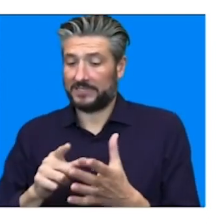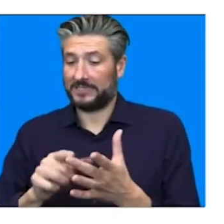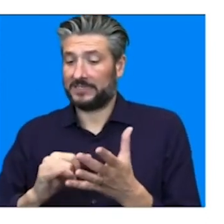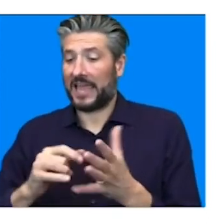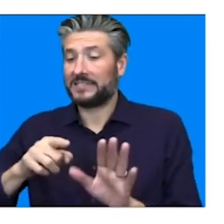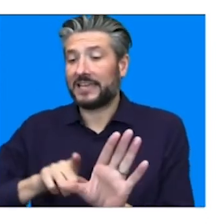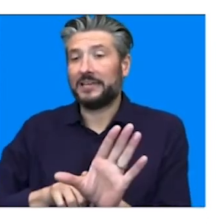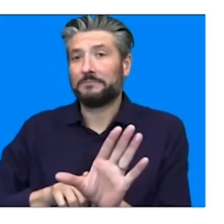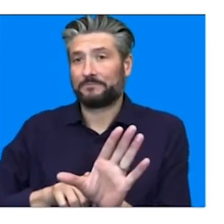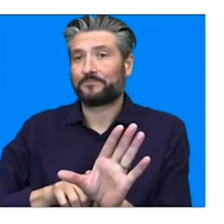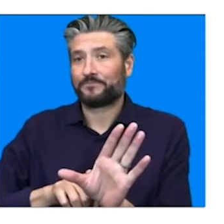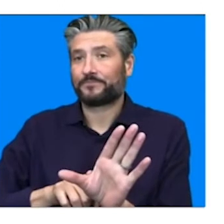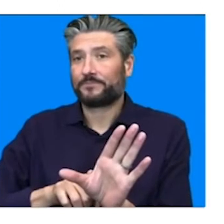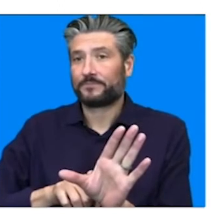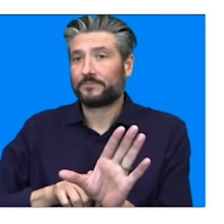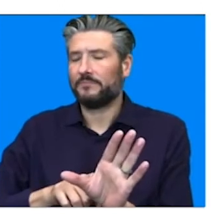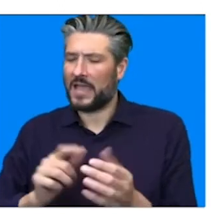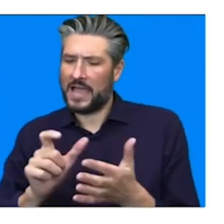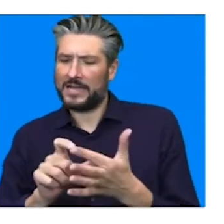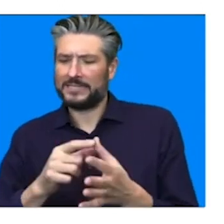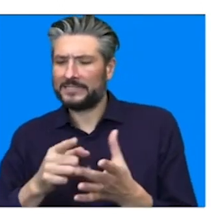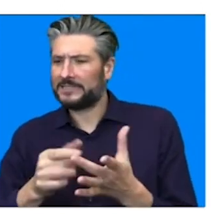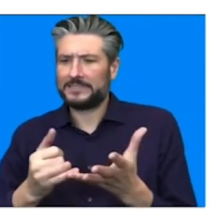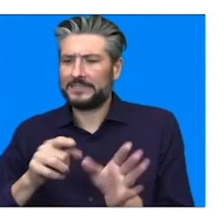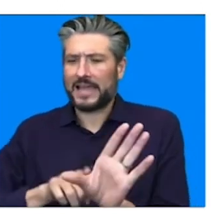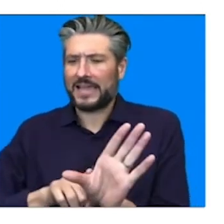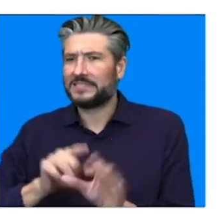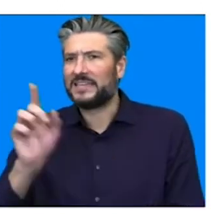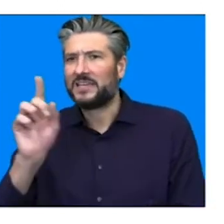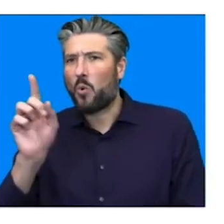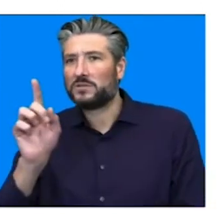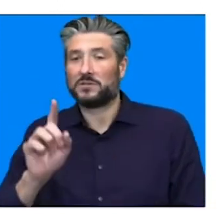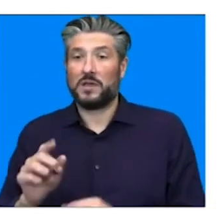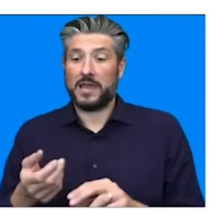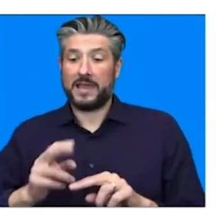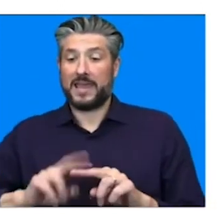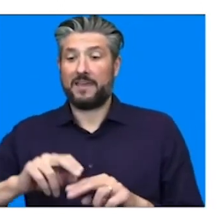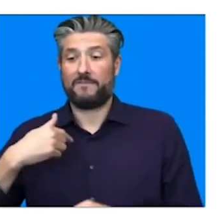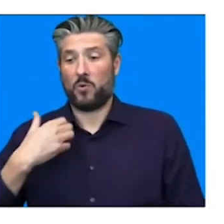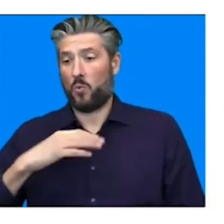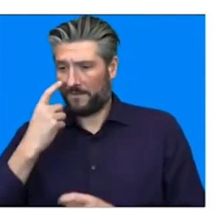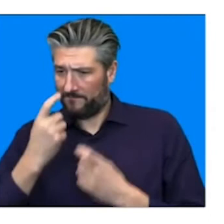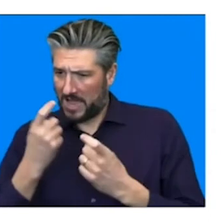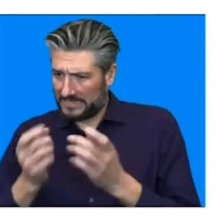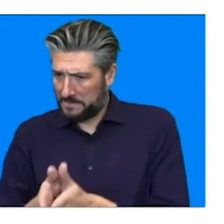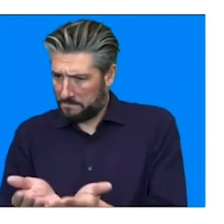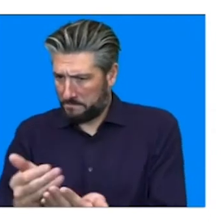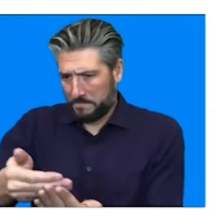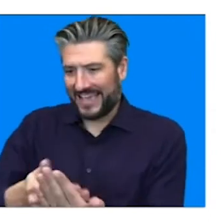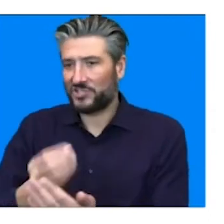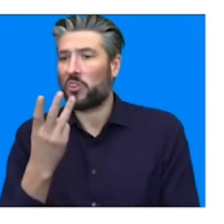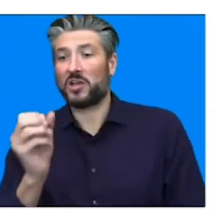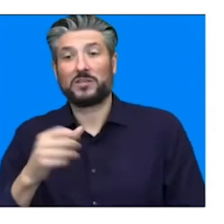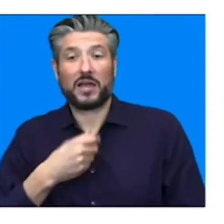you an example of what you can do with a Daisy book, let's say that I want to look for something on page 30. Well, I'll ask it to go to page